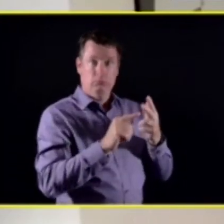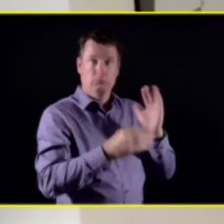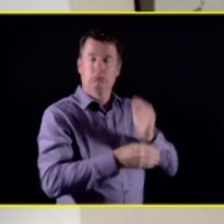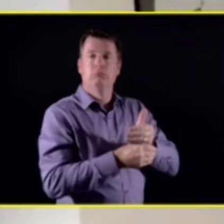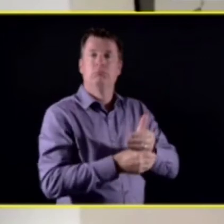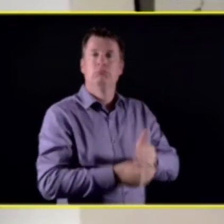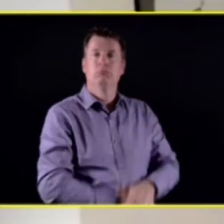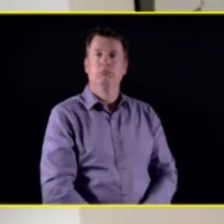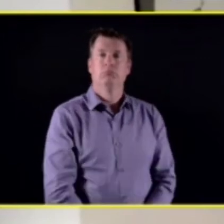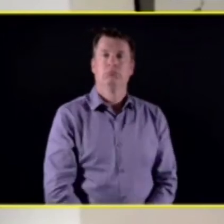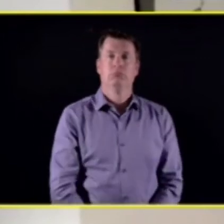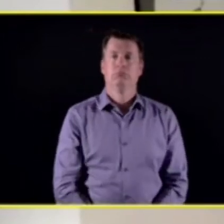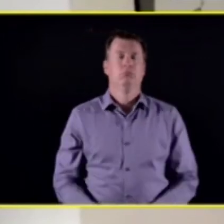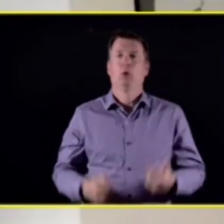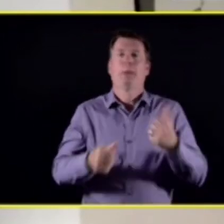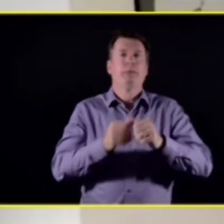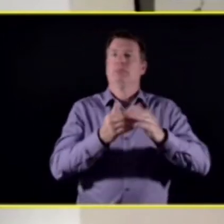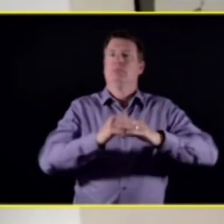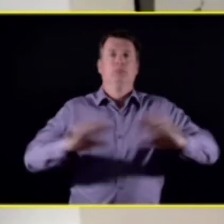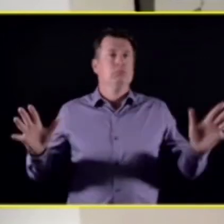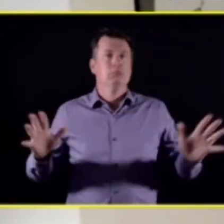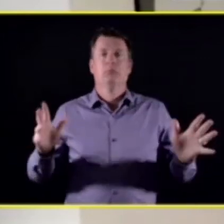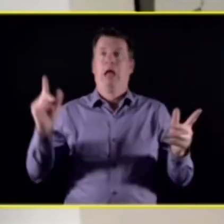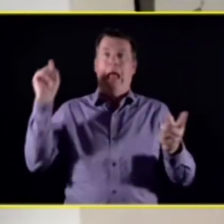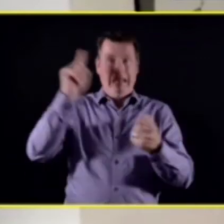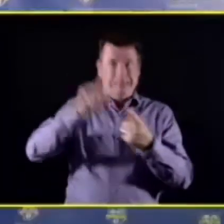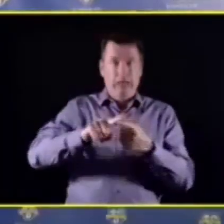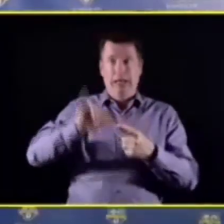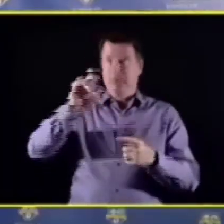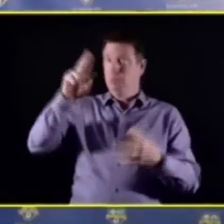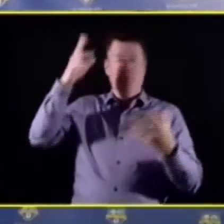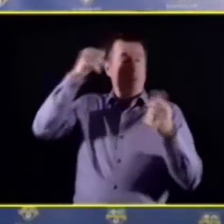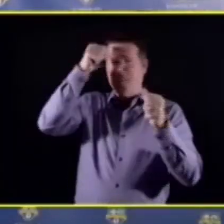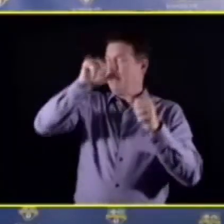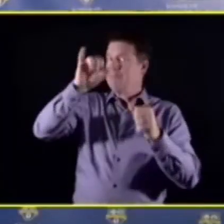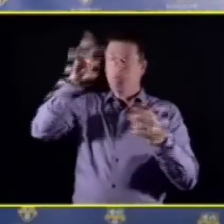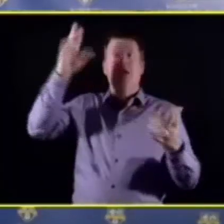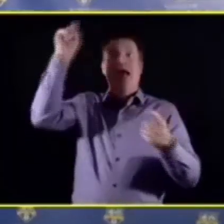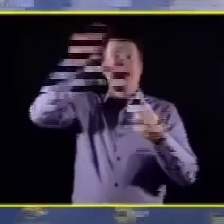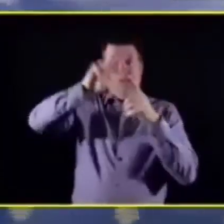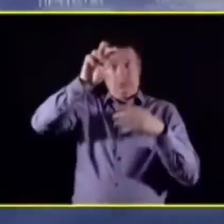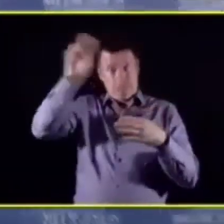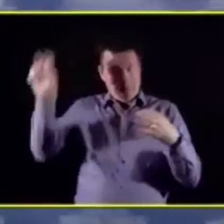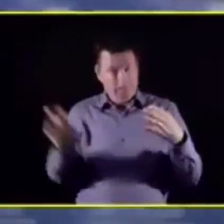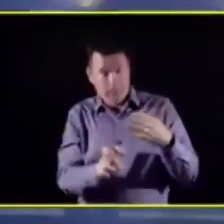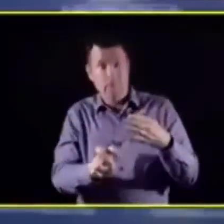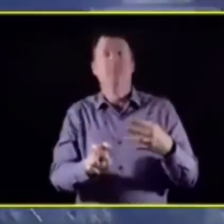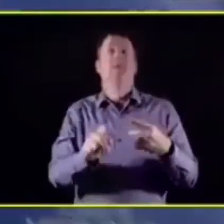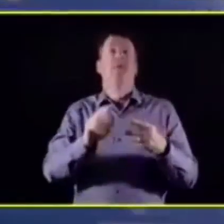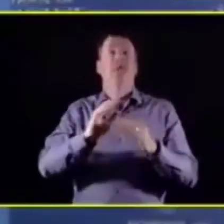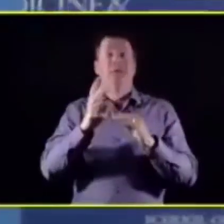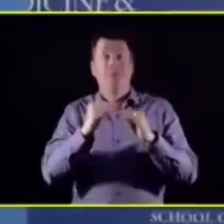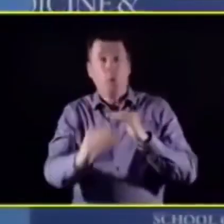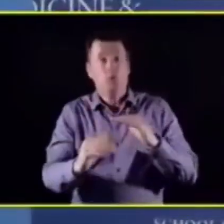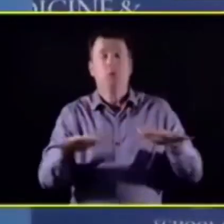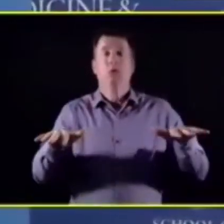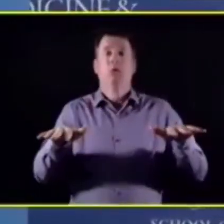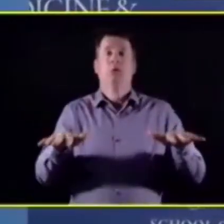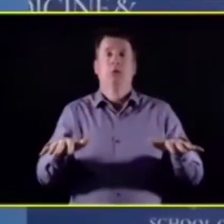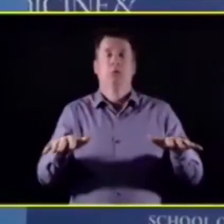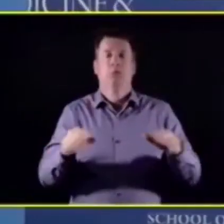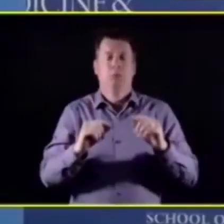Wow, okay. And doctors, is this typical of people who are on the ICU or are